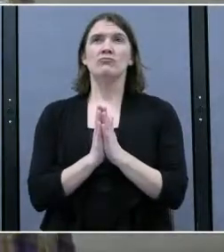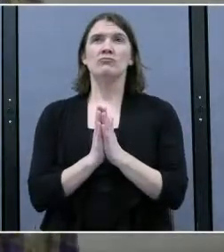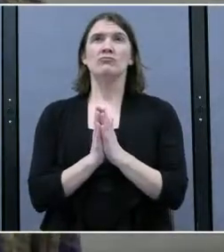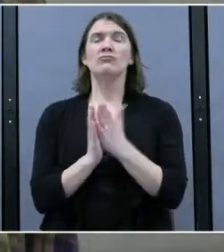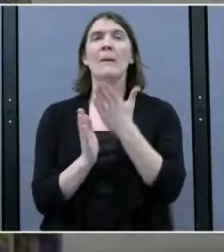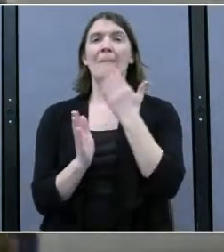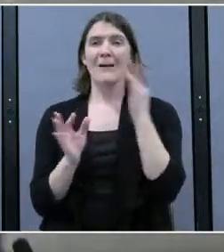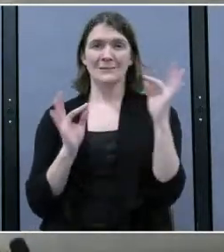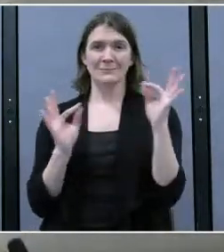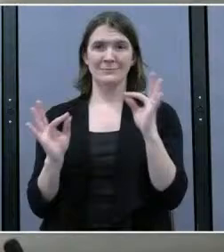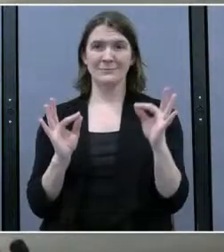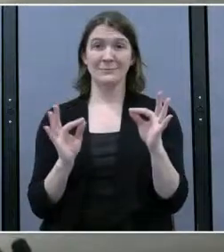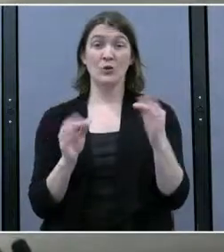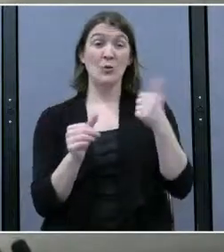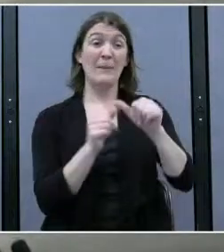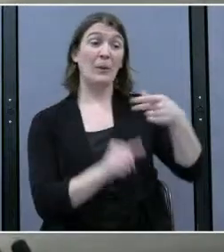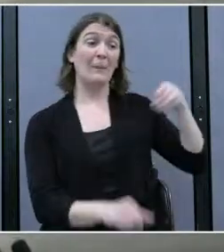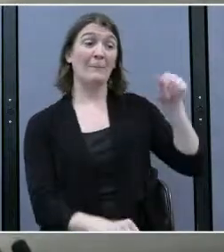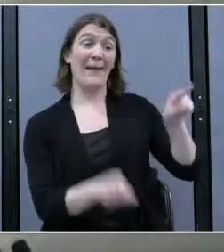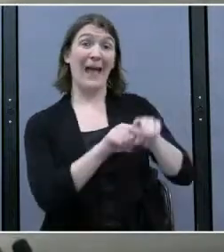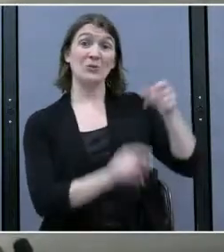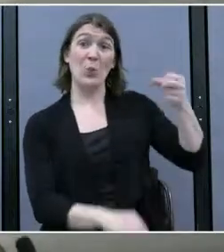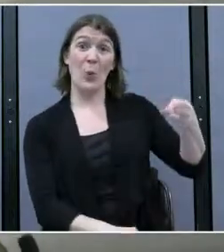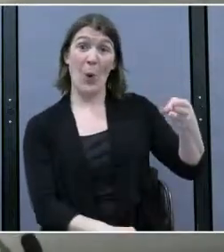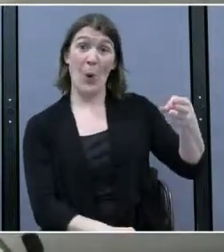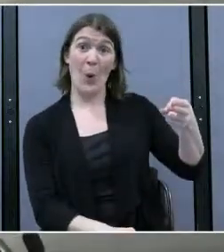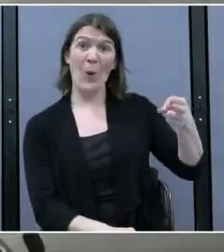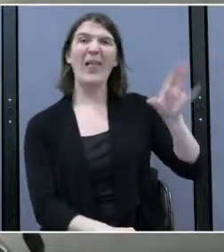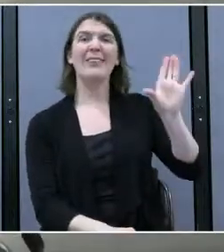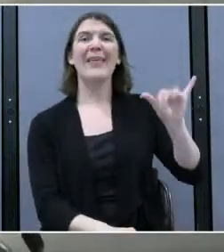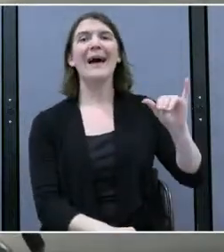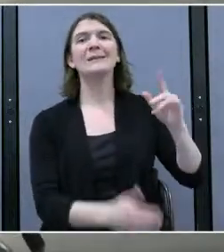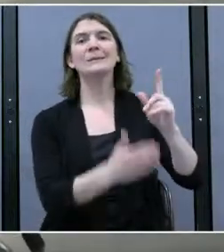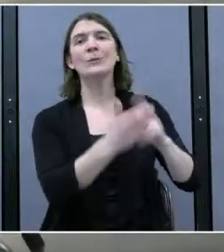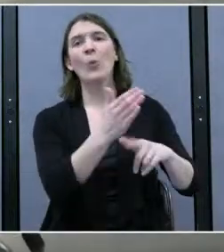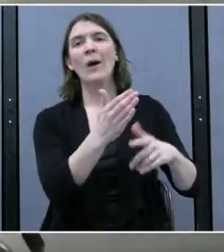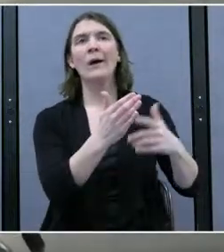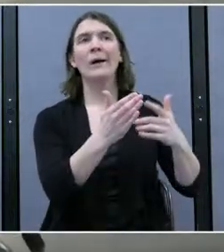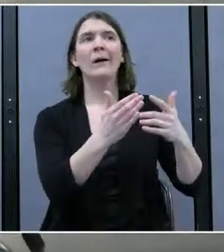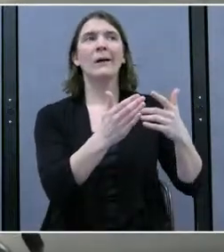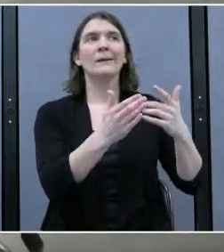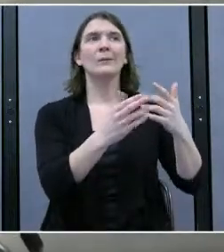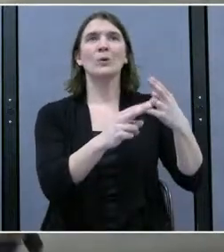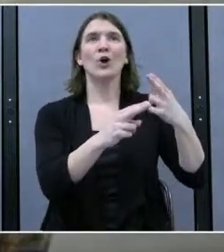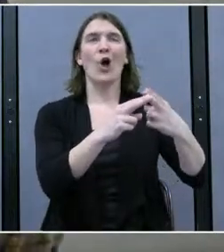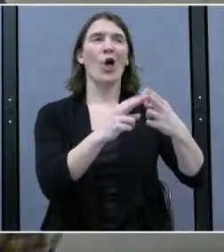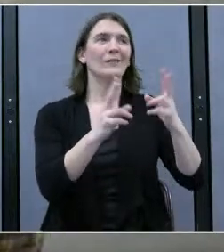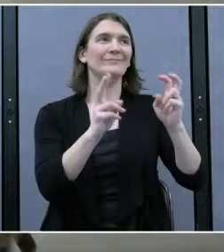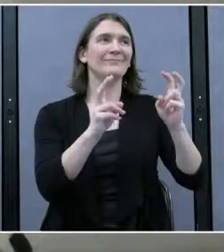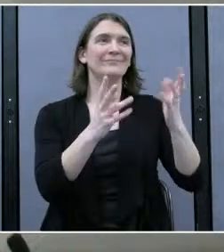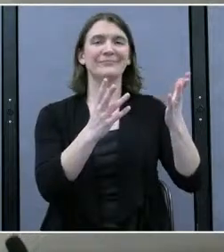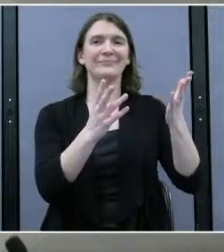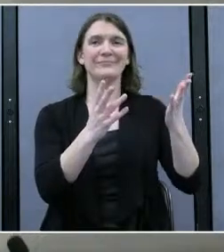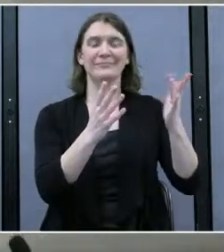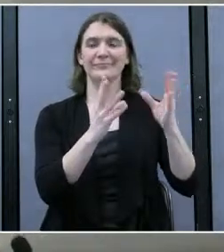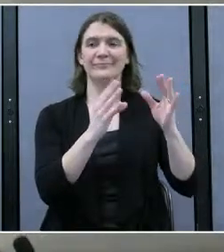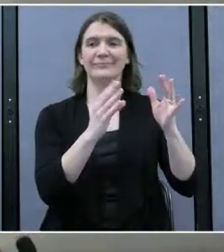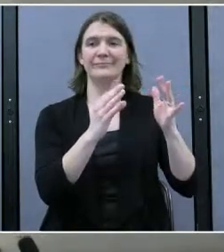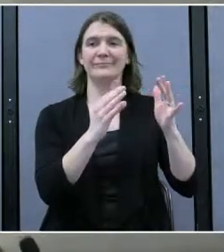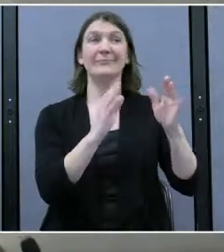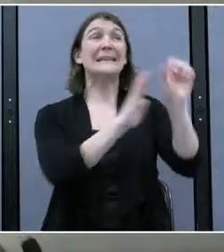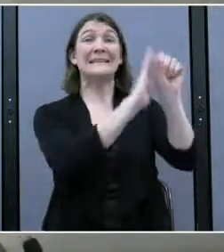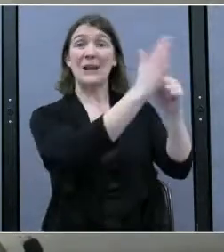that pay-as-you-throw is the common name of describing the